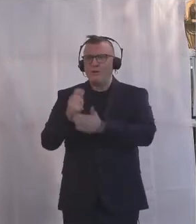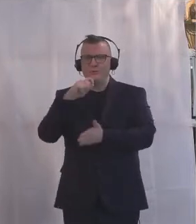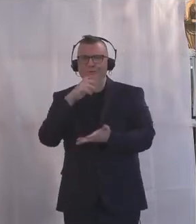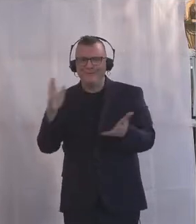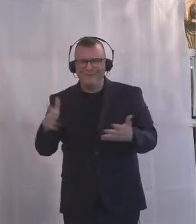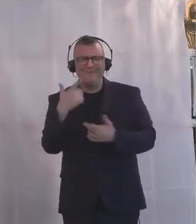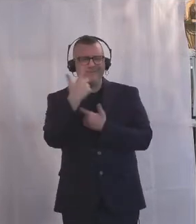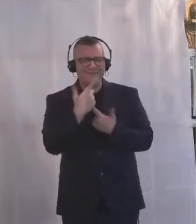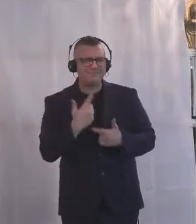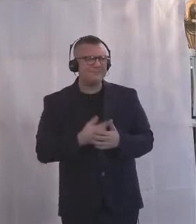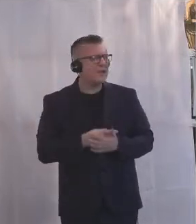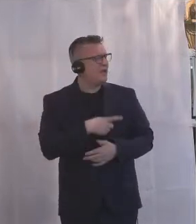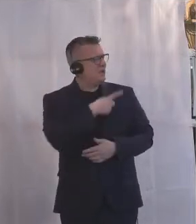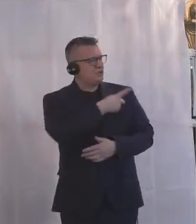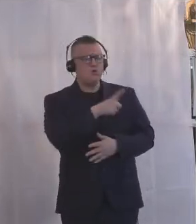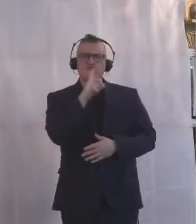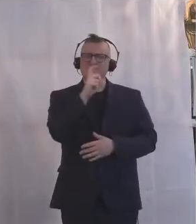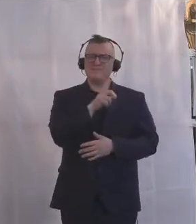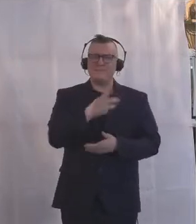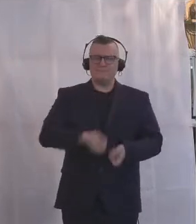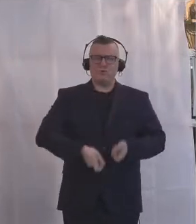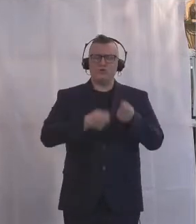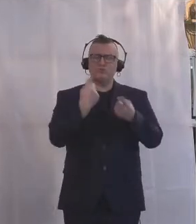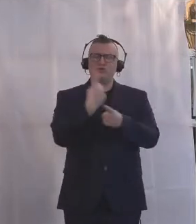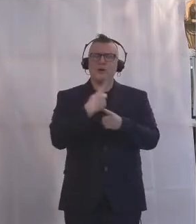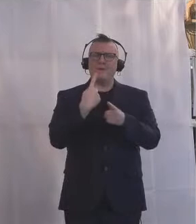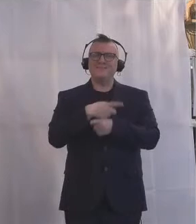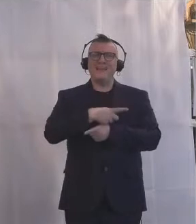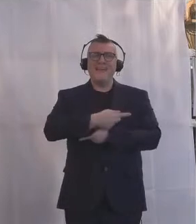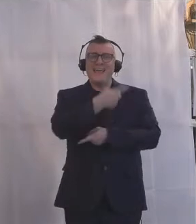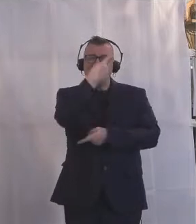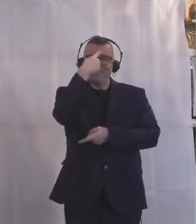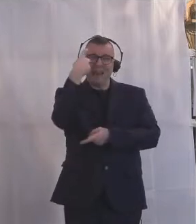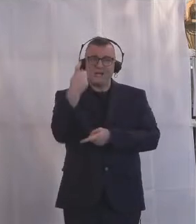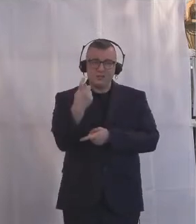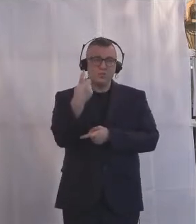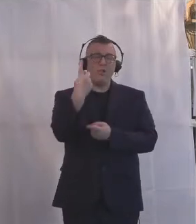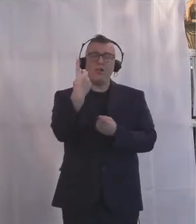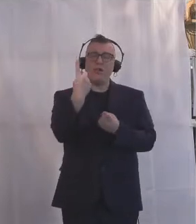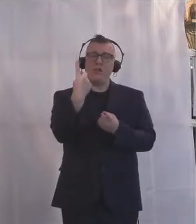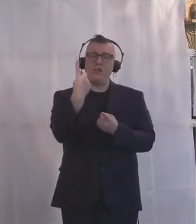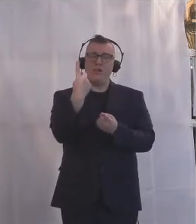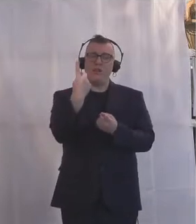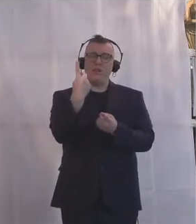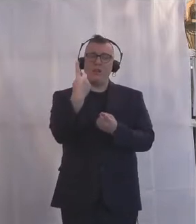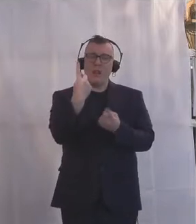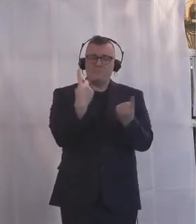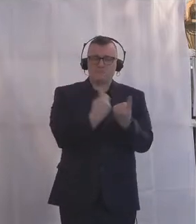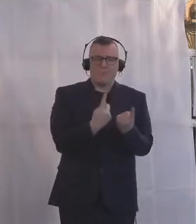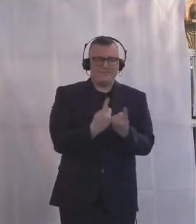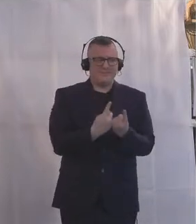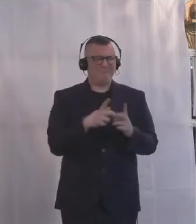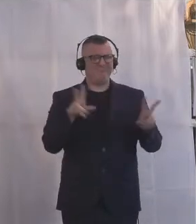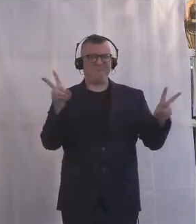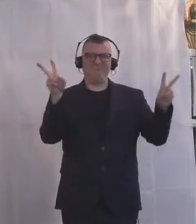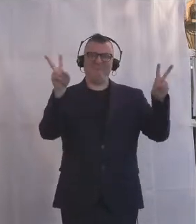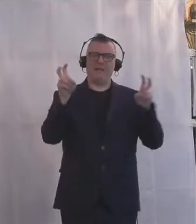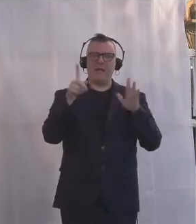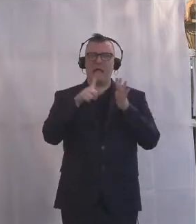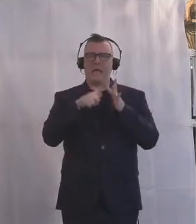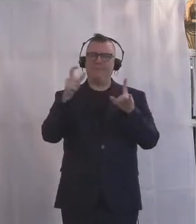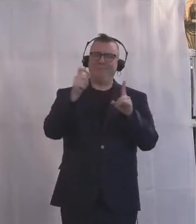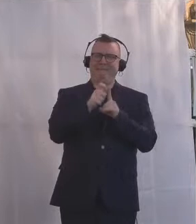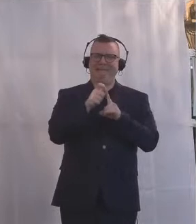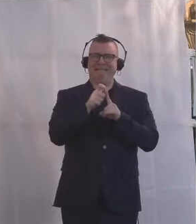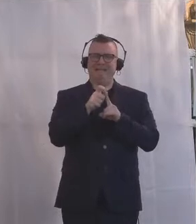there around IP. So Chantal in the previous panel talks about how actually IP was really, the root that inspired her